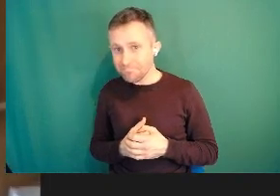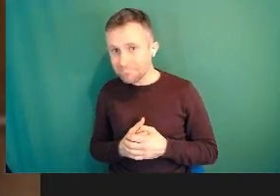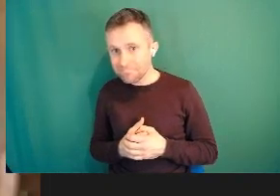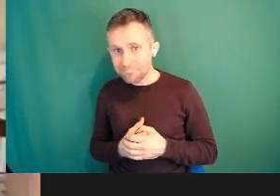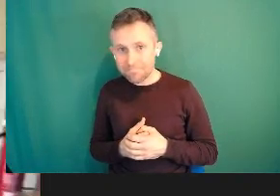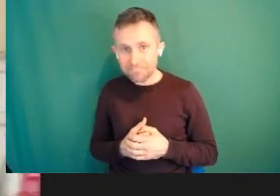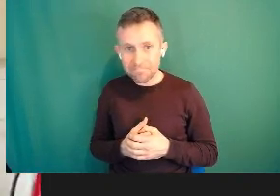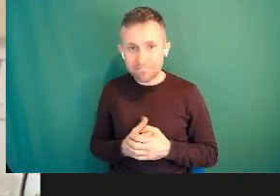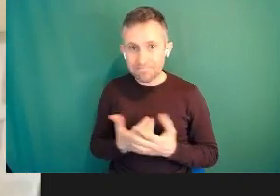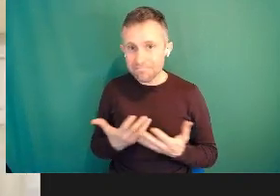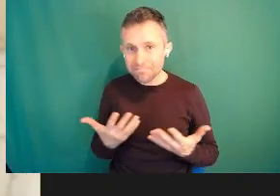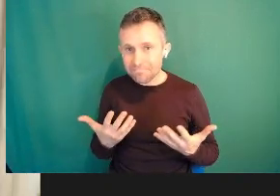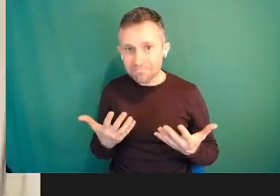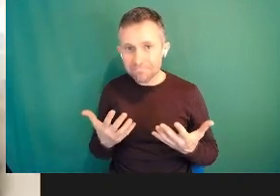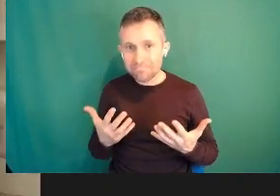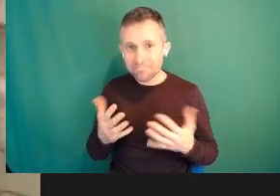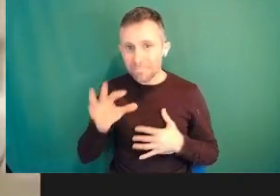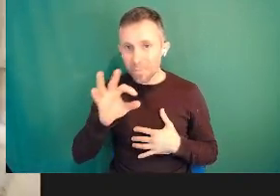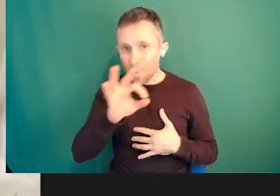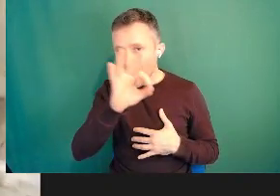Claire.